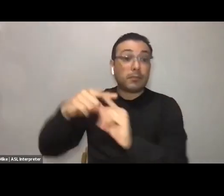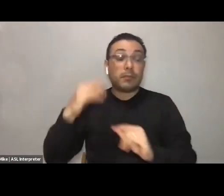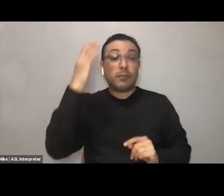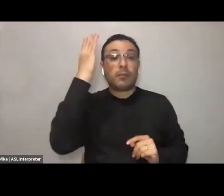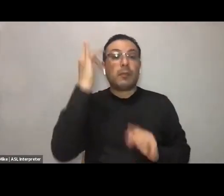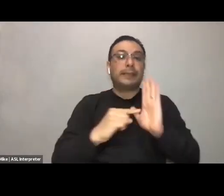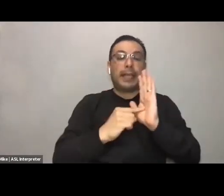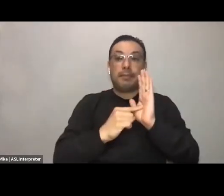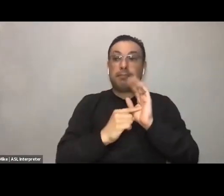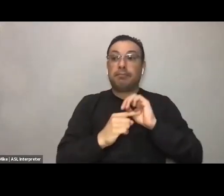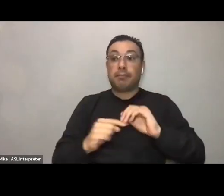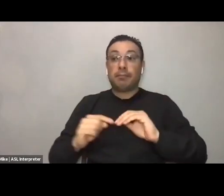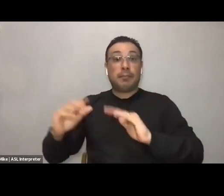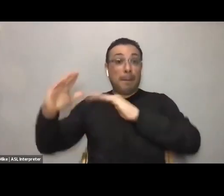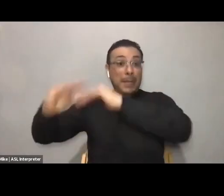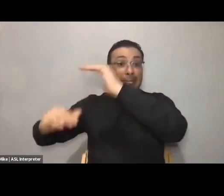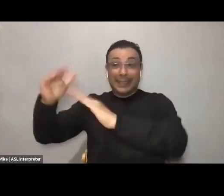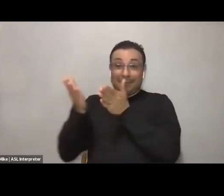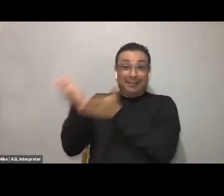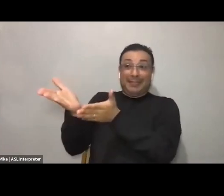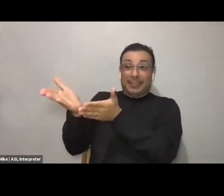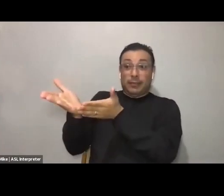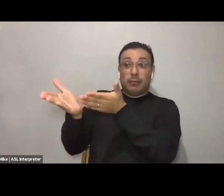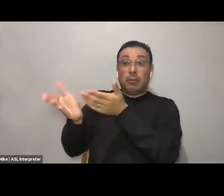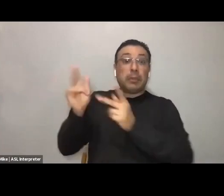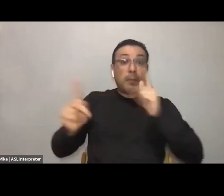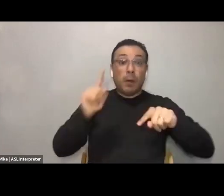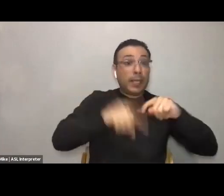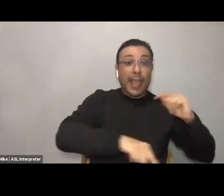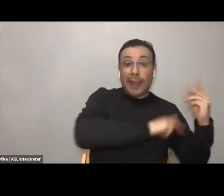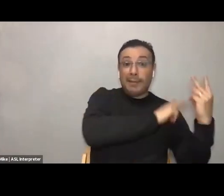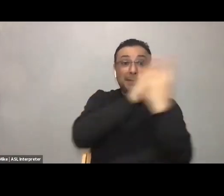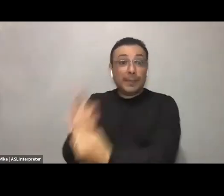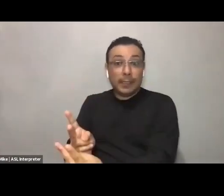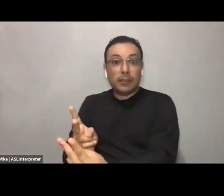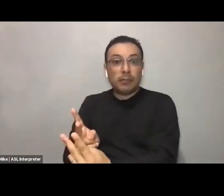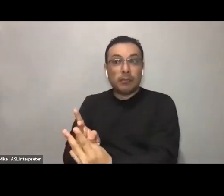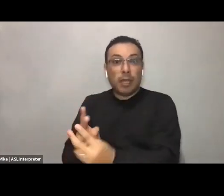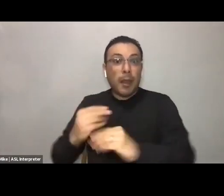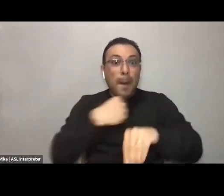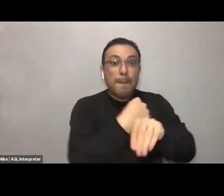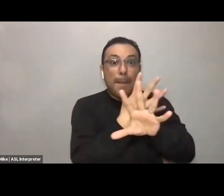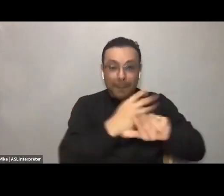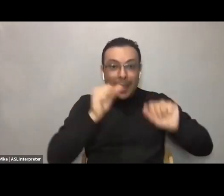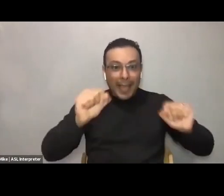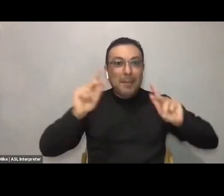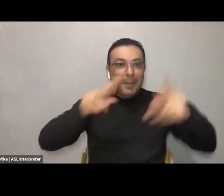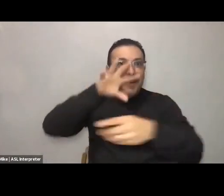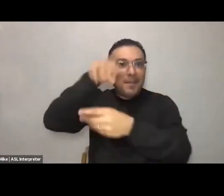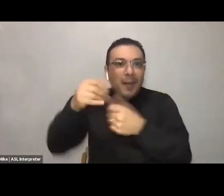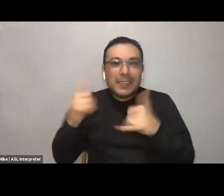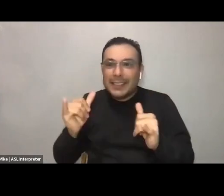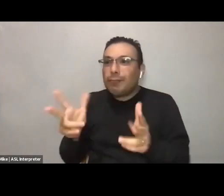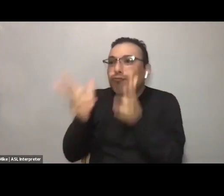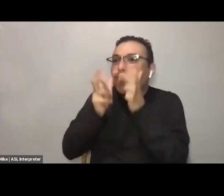can now participate in our programming. That's amazing. That's We're also no longer limited by what's on view in our museums